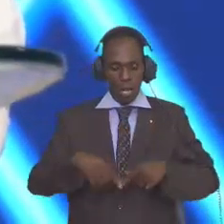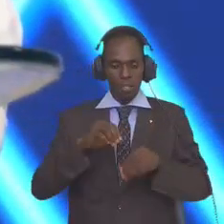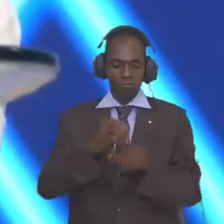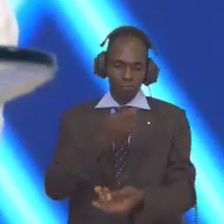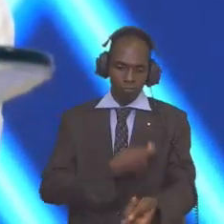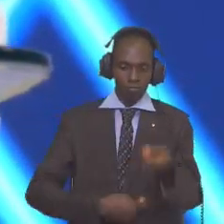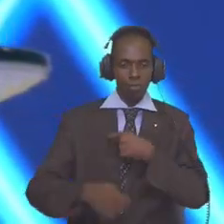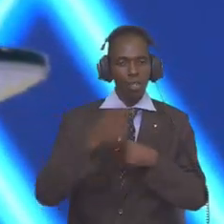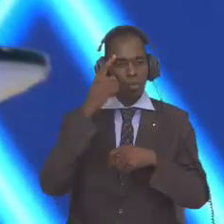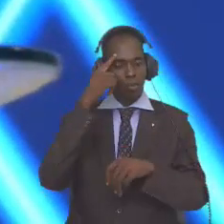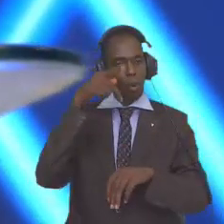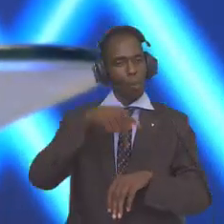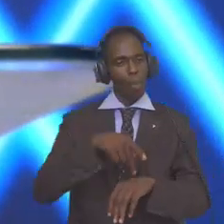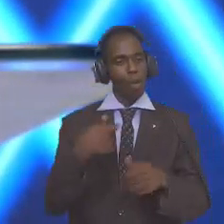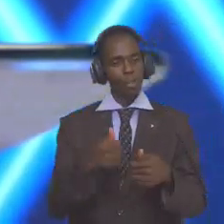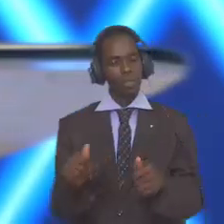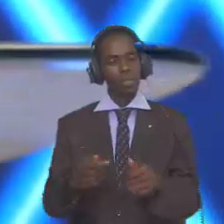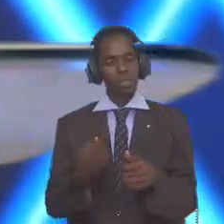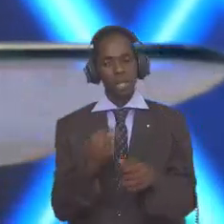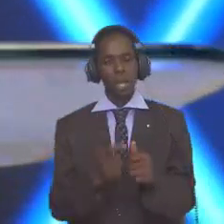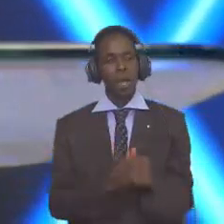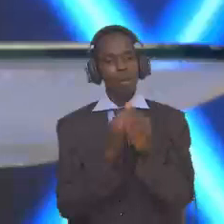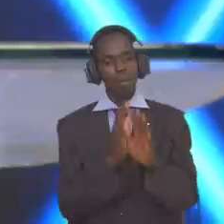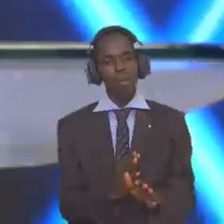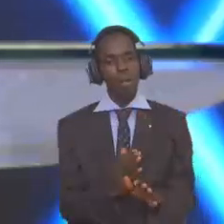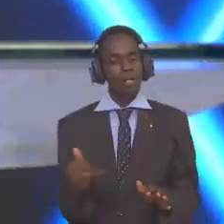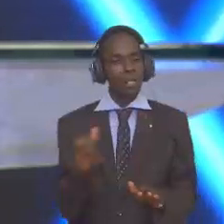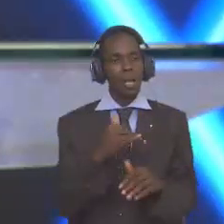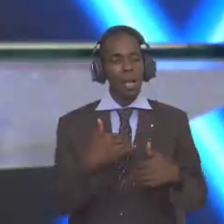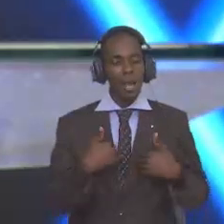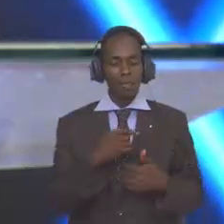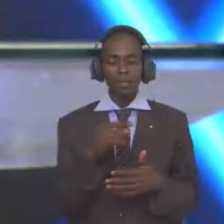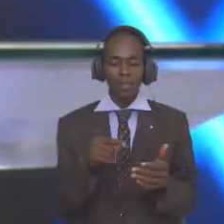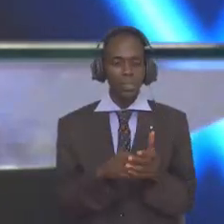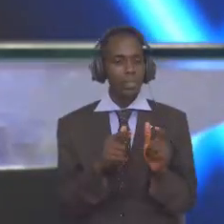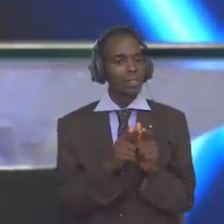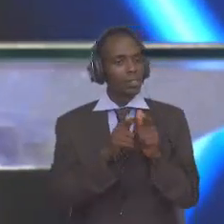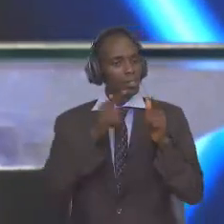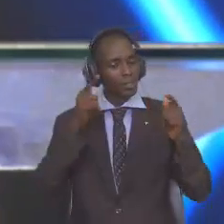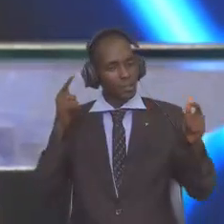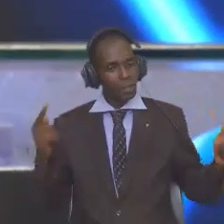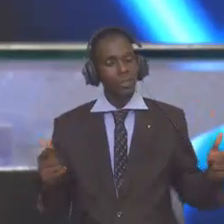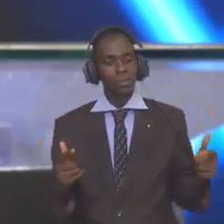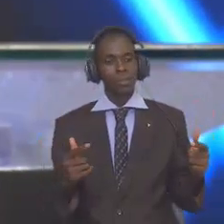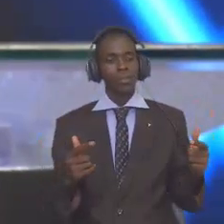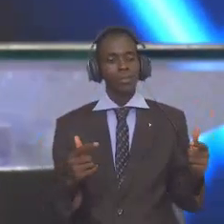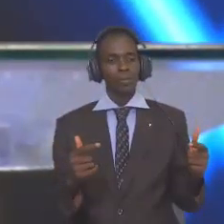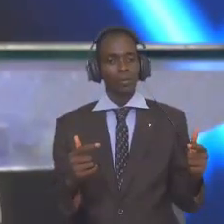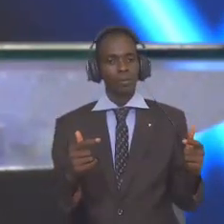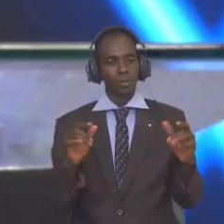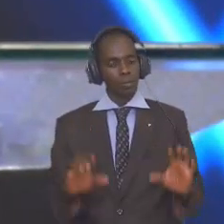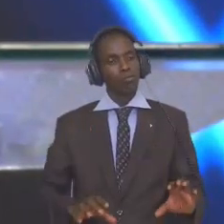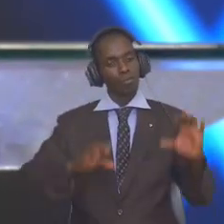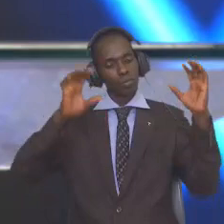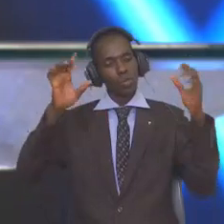the apostle. They had this consuming consecration for the preservation, for the protection of Paul